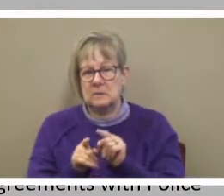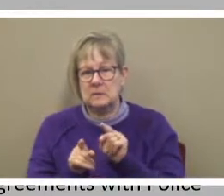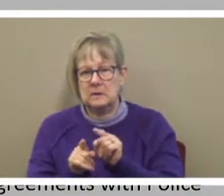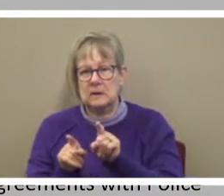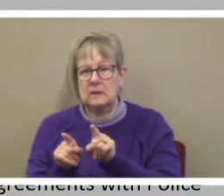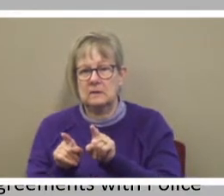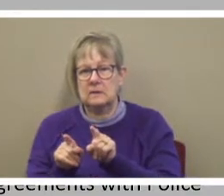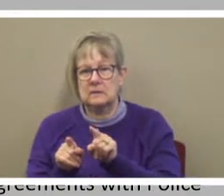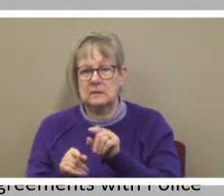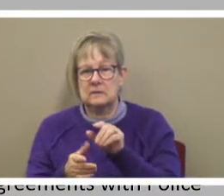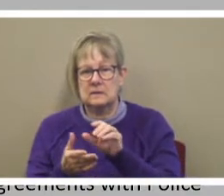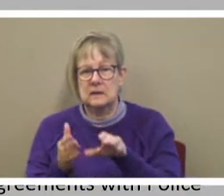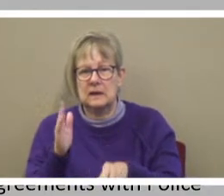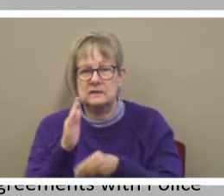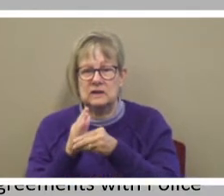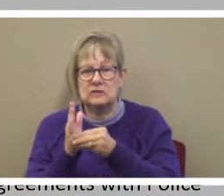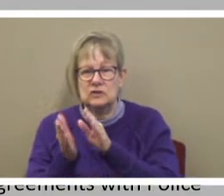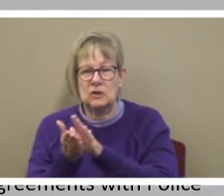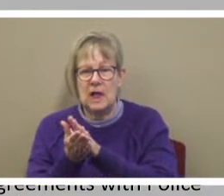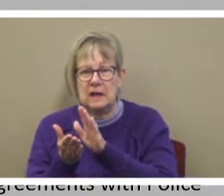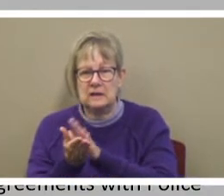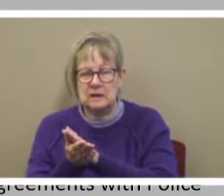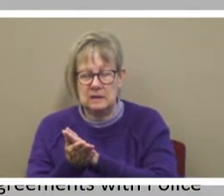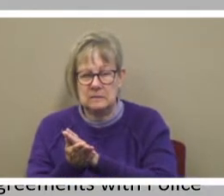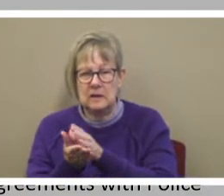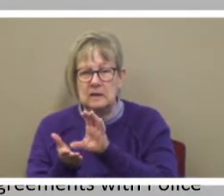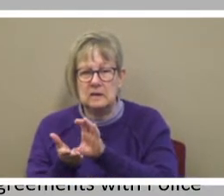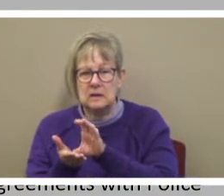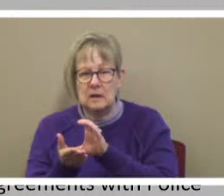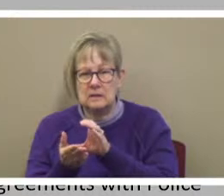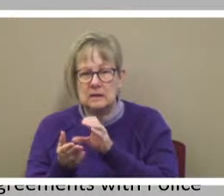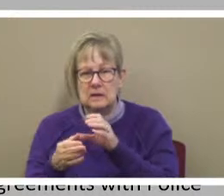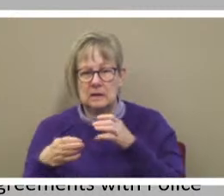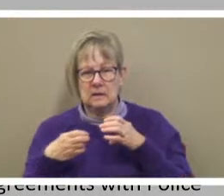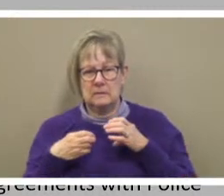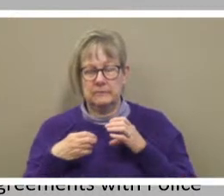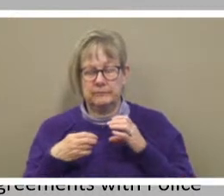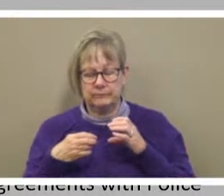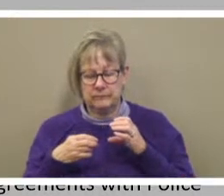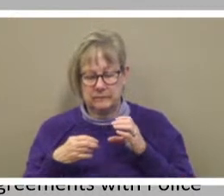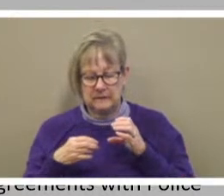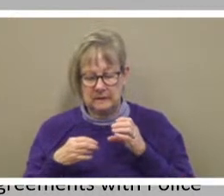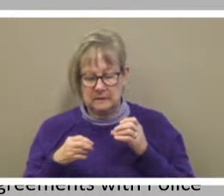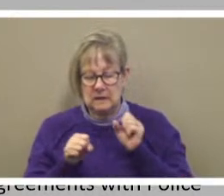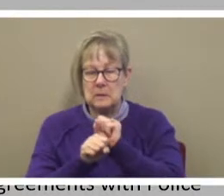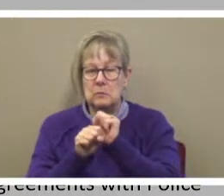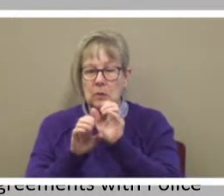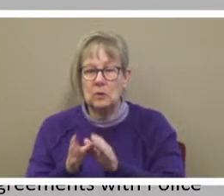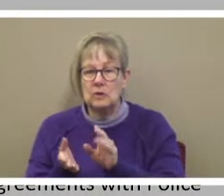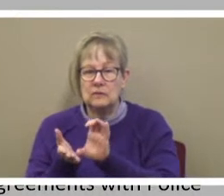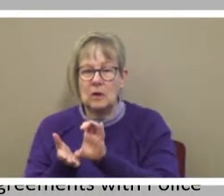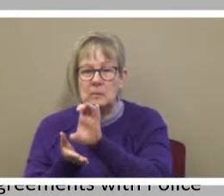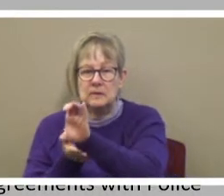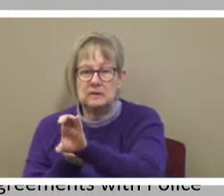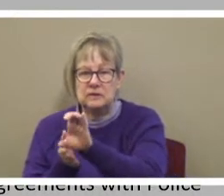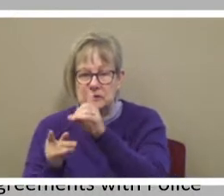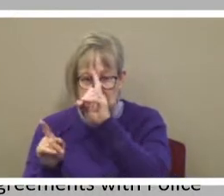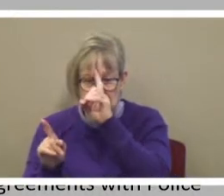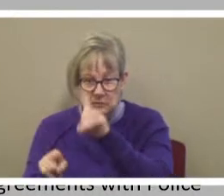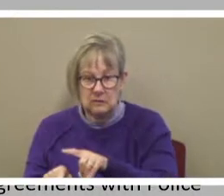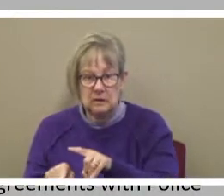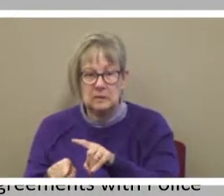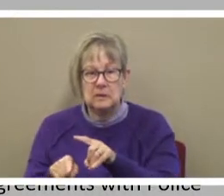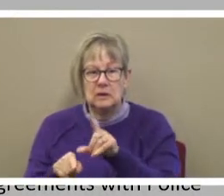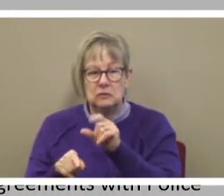additional academies, the civilian compensation increases, which we'll go into detail, as well, of course, the O&M for both the 2012 quality of life